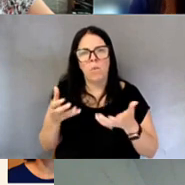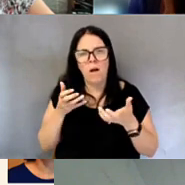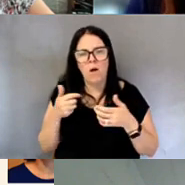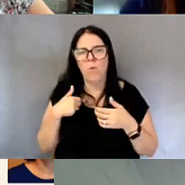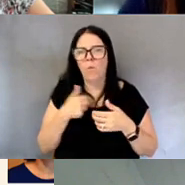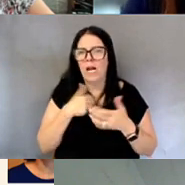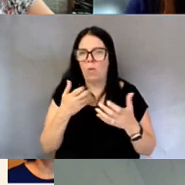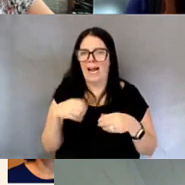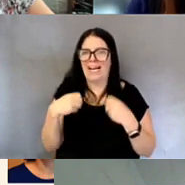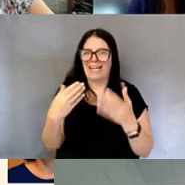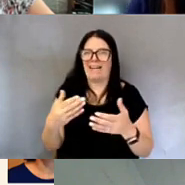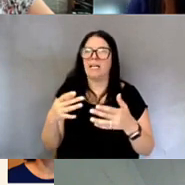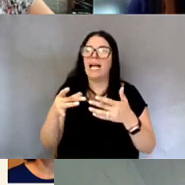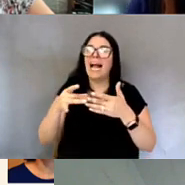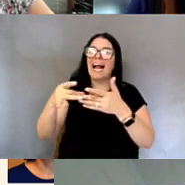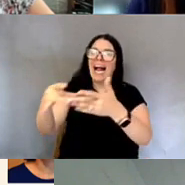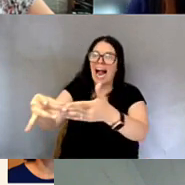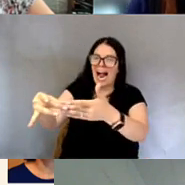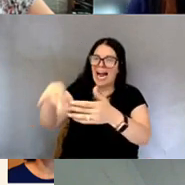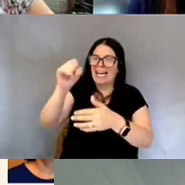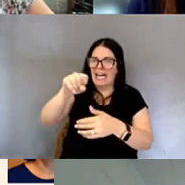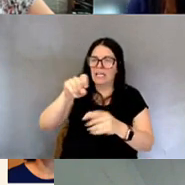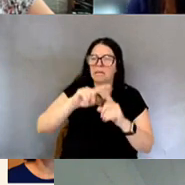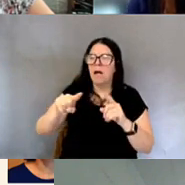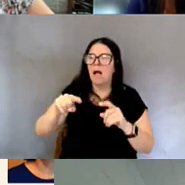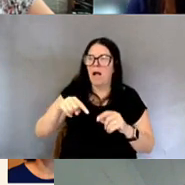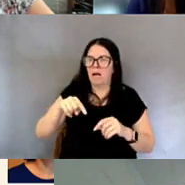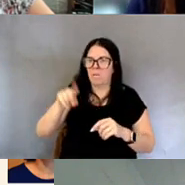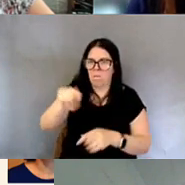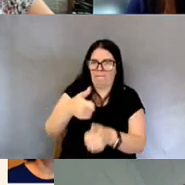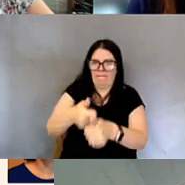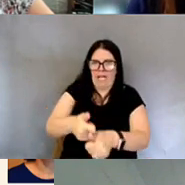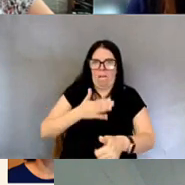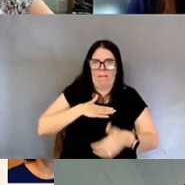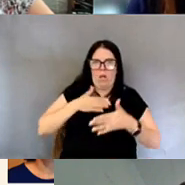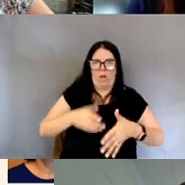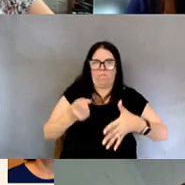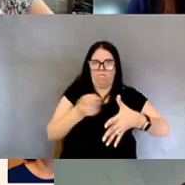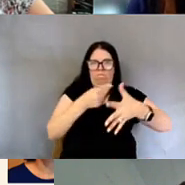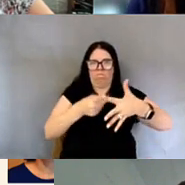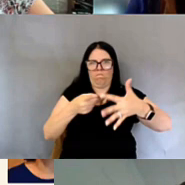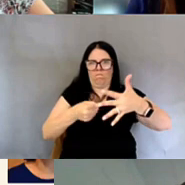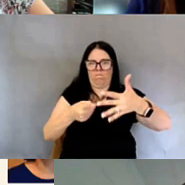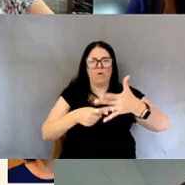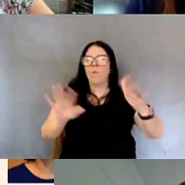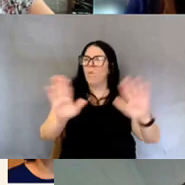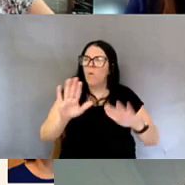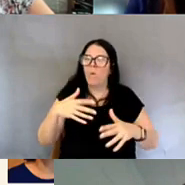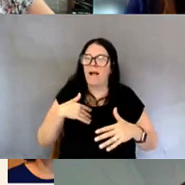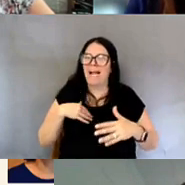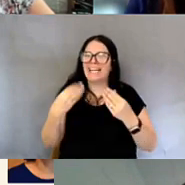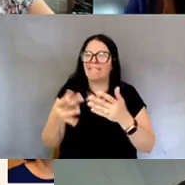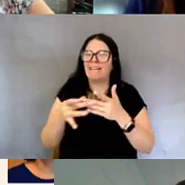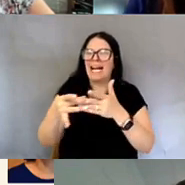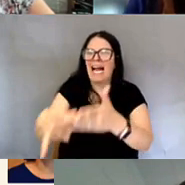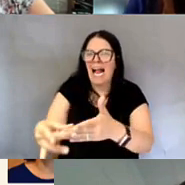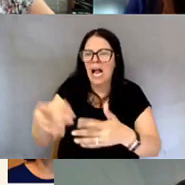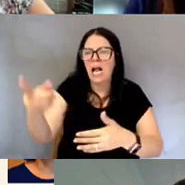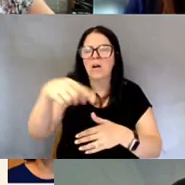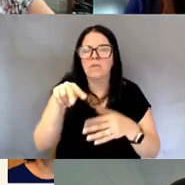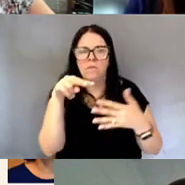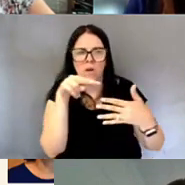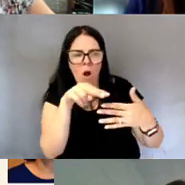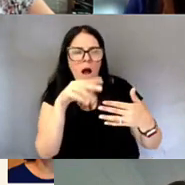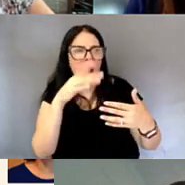provide like general guidelines, but not like clear-cut rules of this is how you educate, adults in